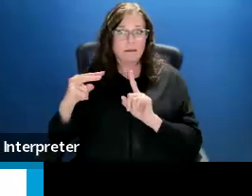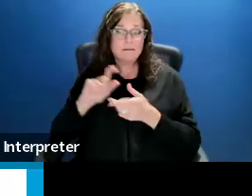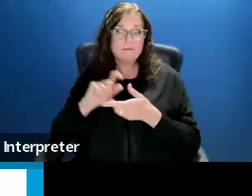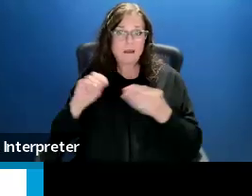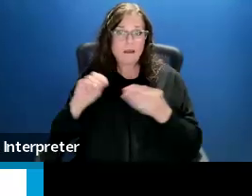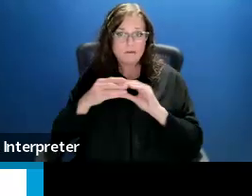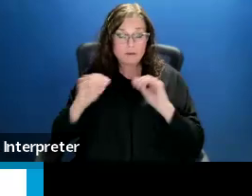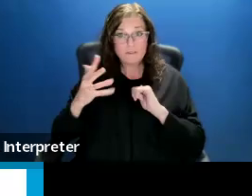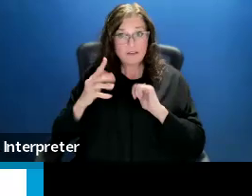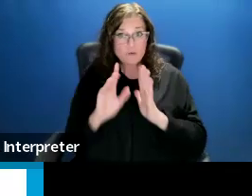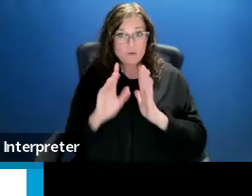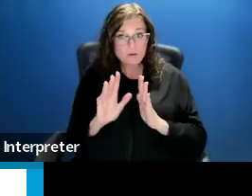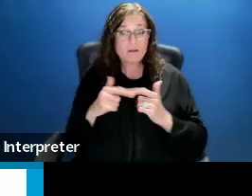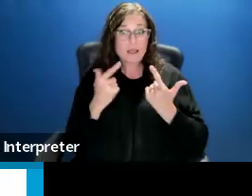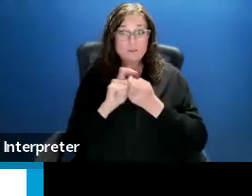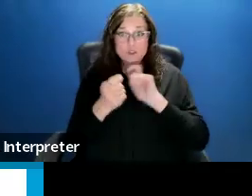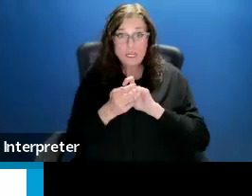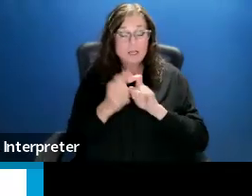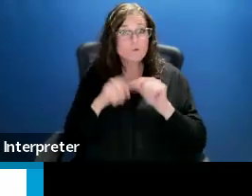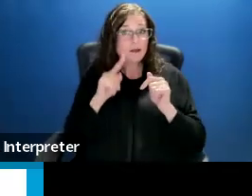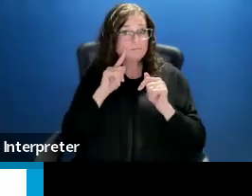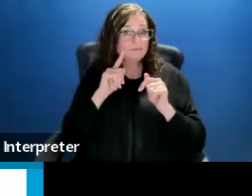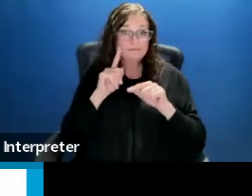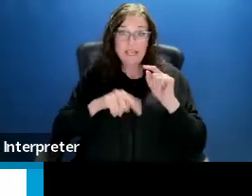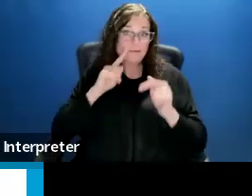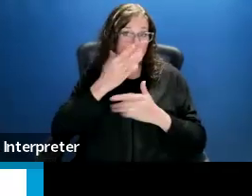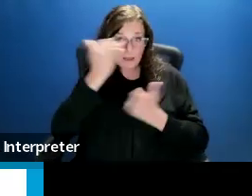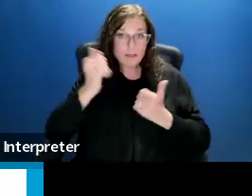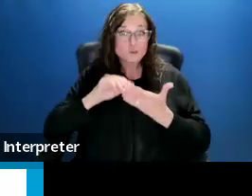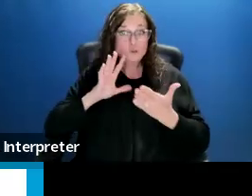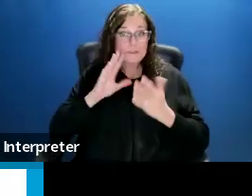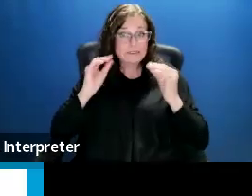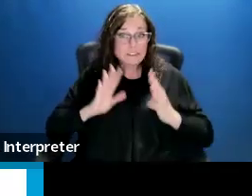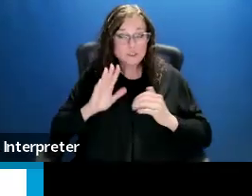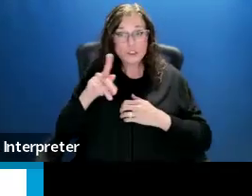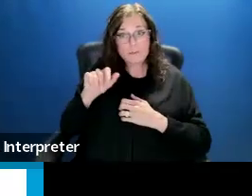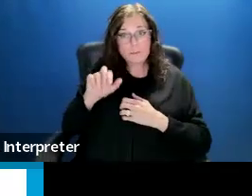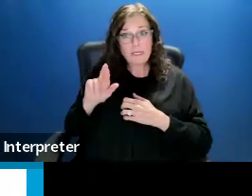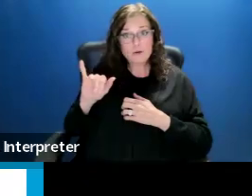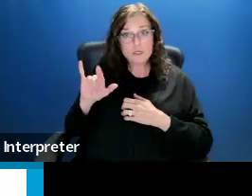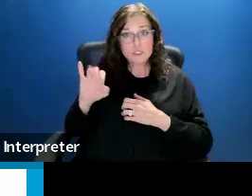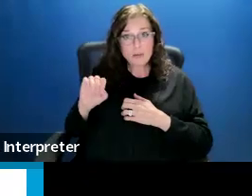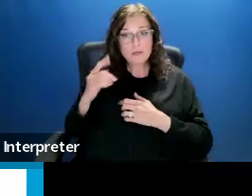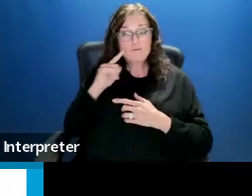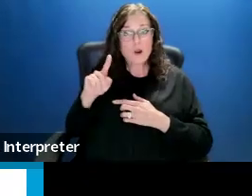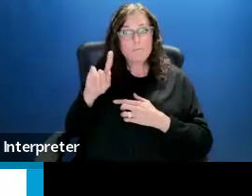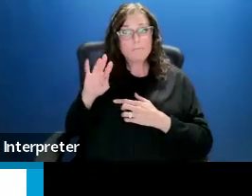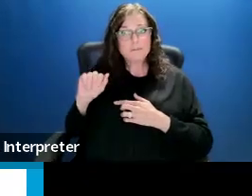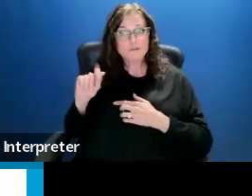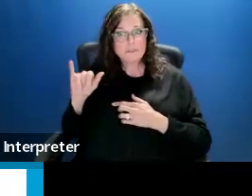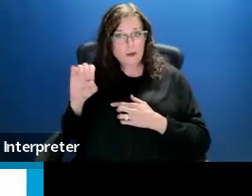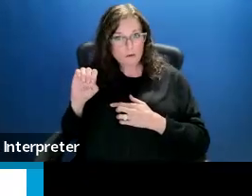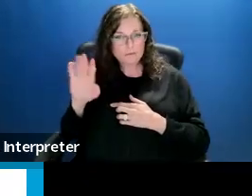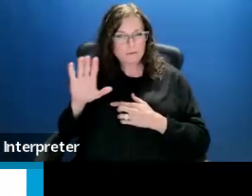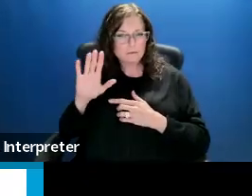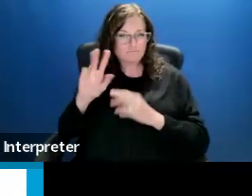lives are changed by one unforgettable student teacher, one Peter Jacobs, a familiar face from the Mr. Terup universe. Filled